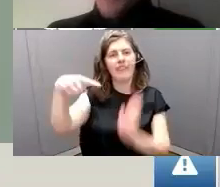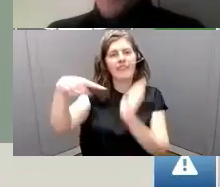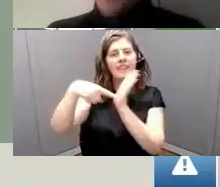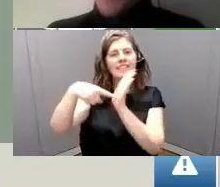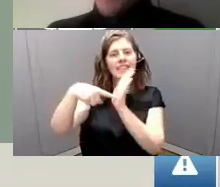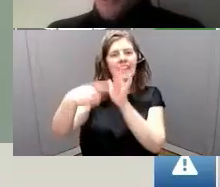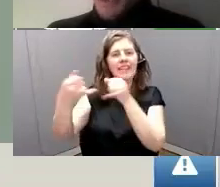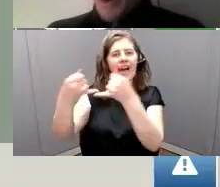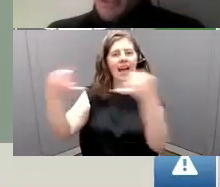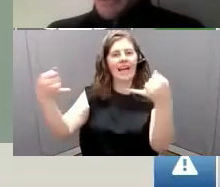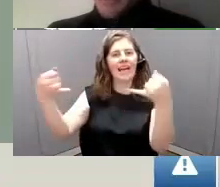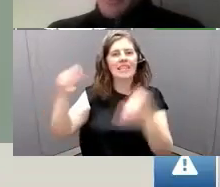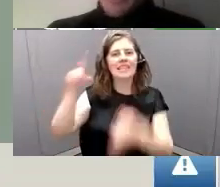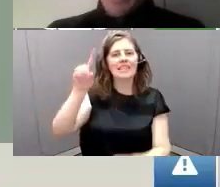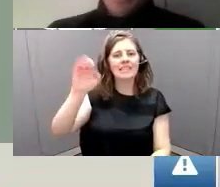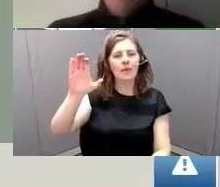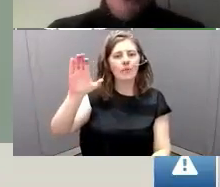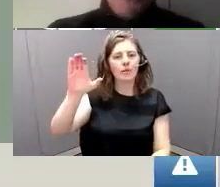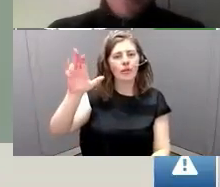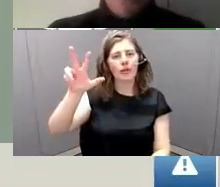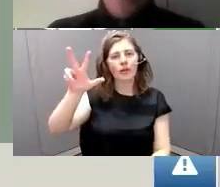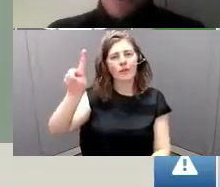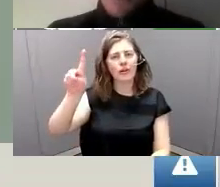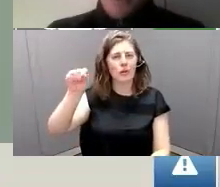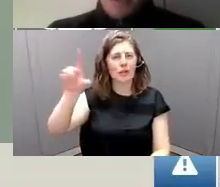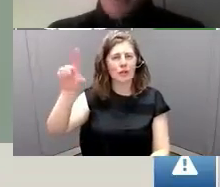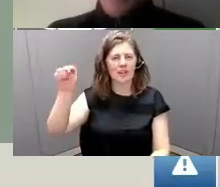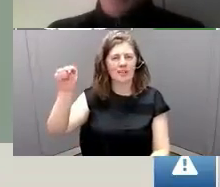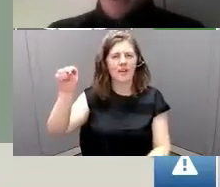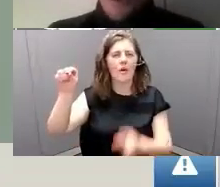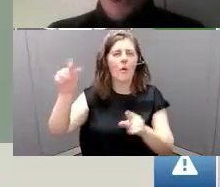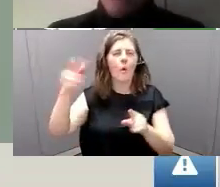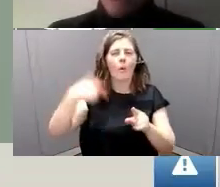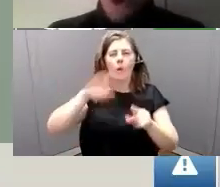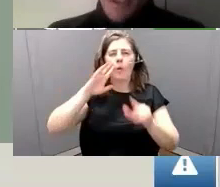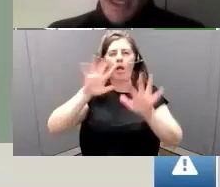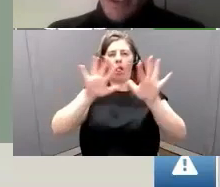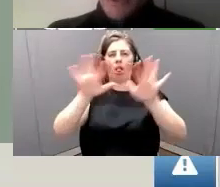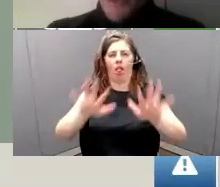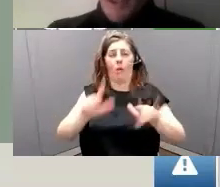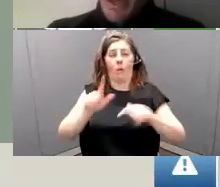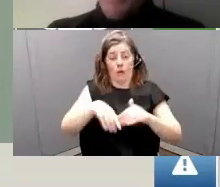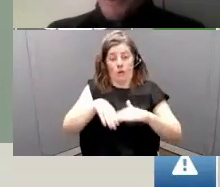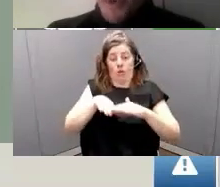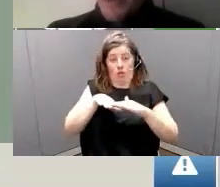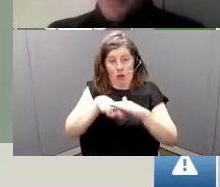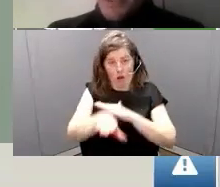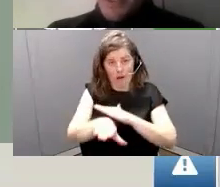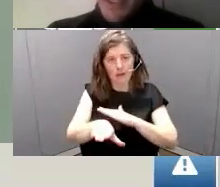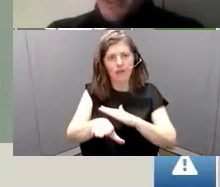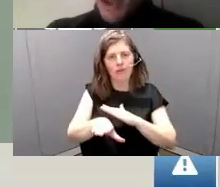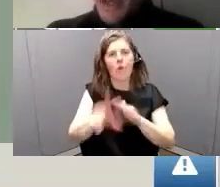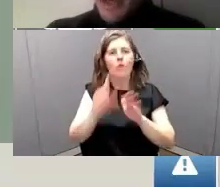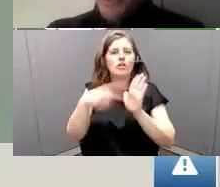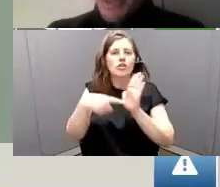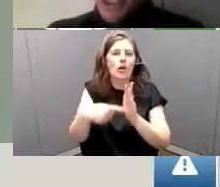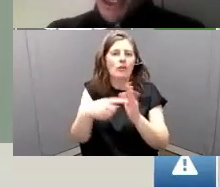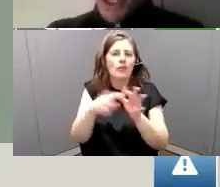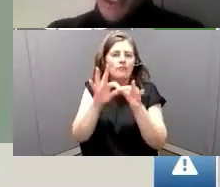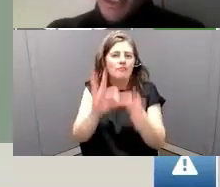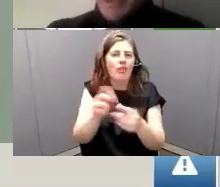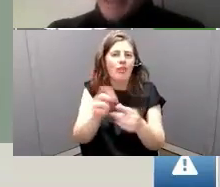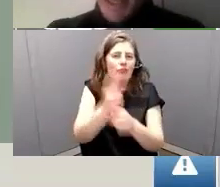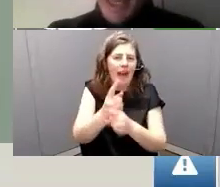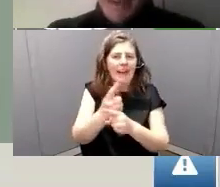December 31st, 2020. All of this will be sorted out, so when you log in, you will have the relevant deadline